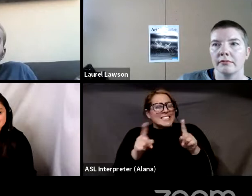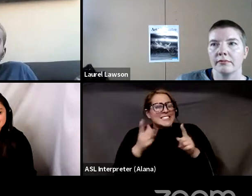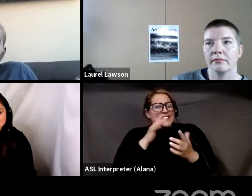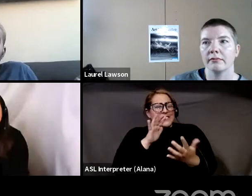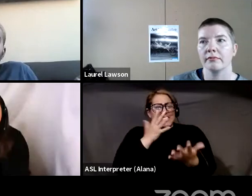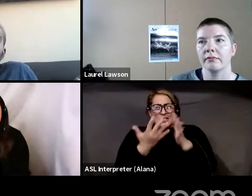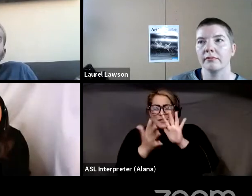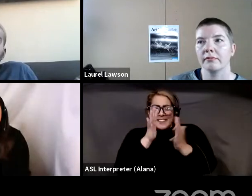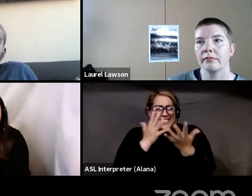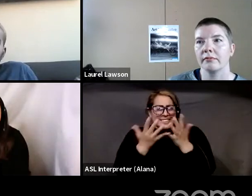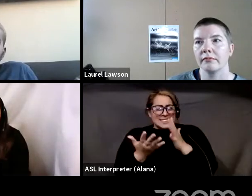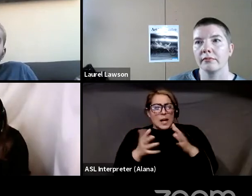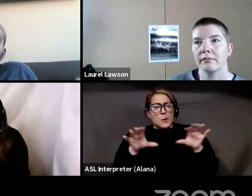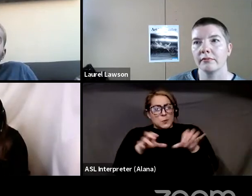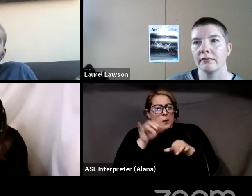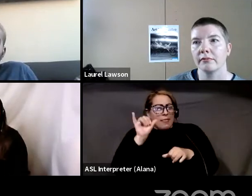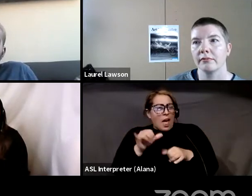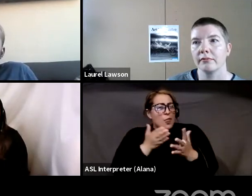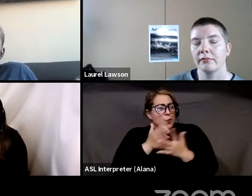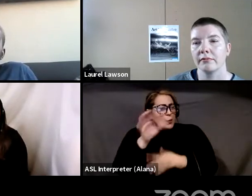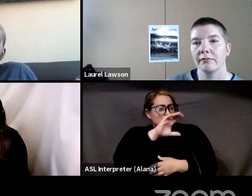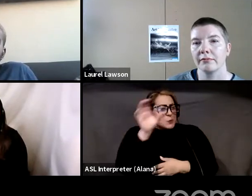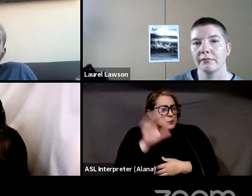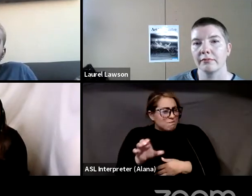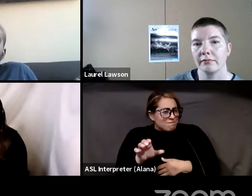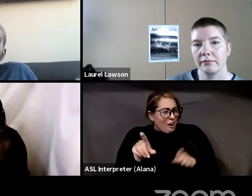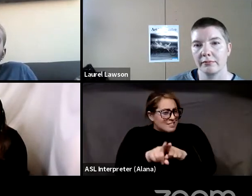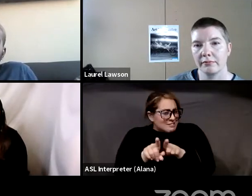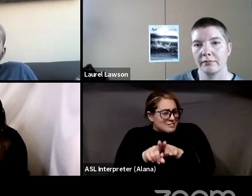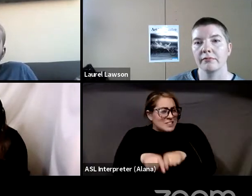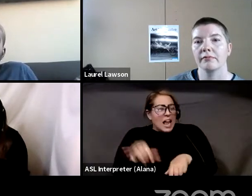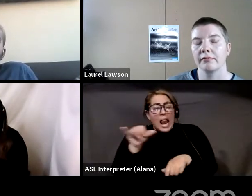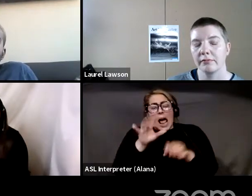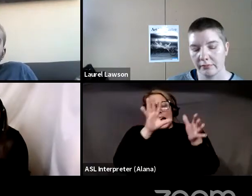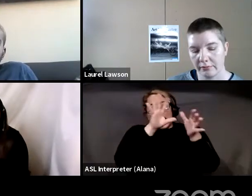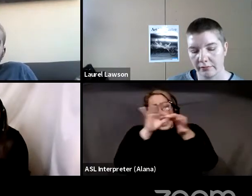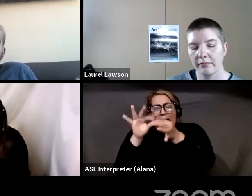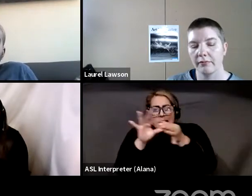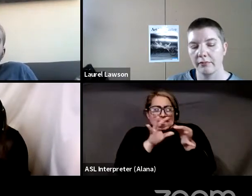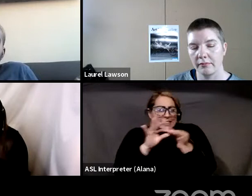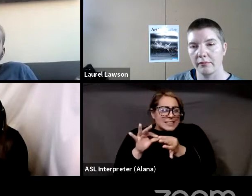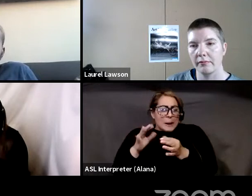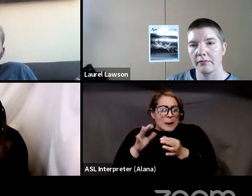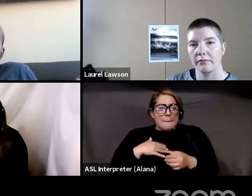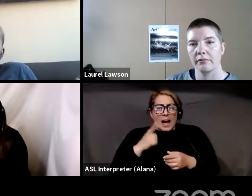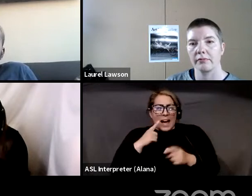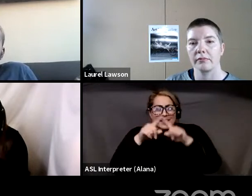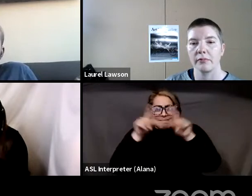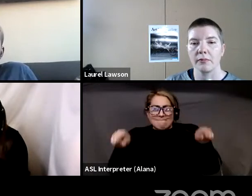and doing that through Zoom as well, just like connecting my screen to Zoom.